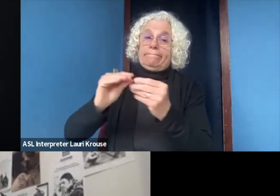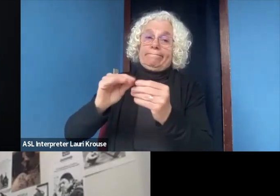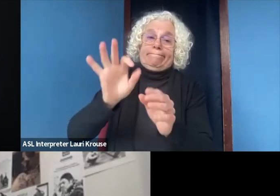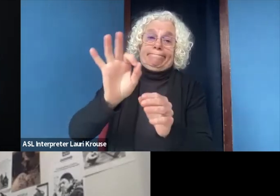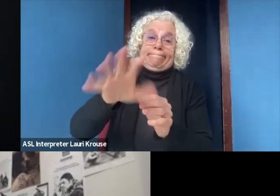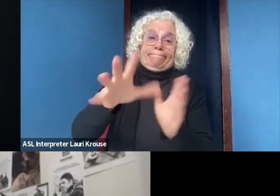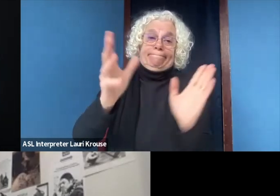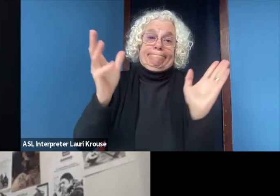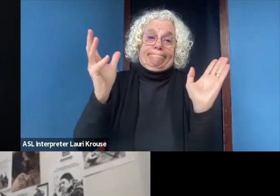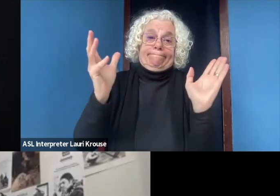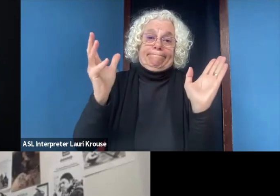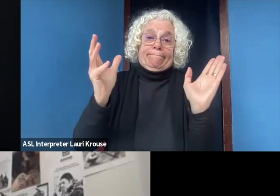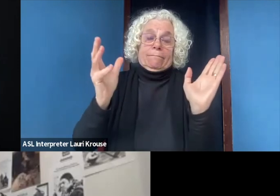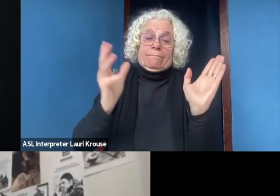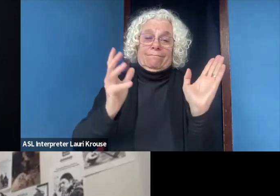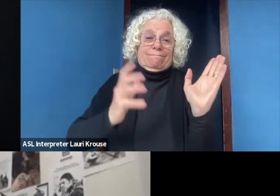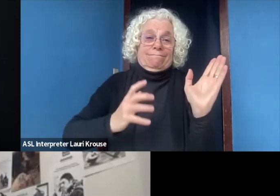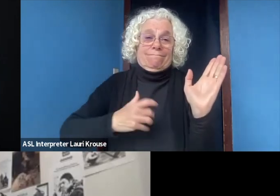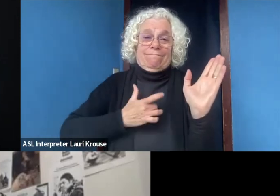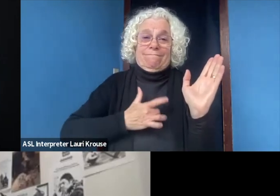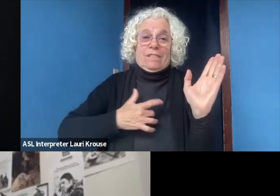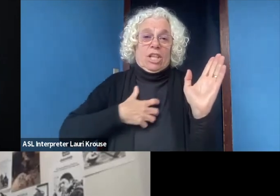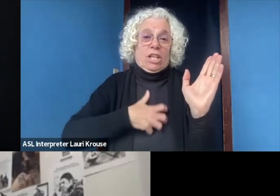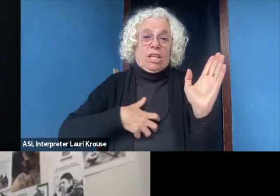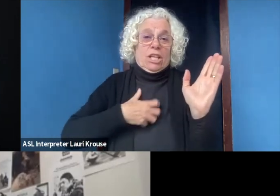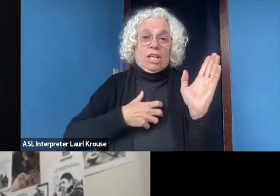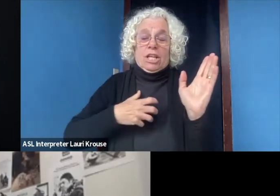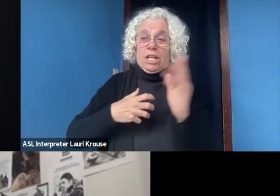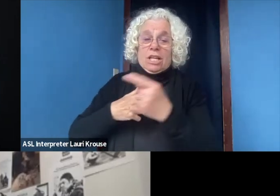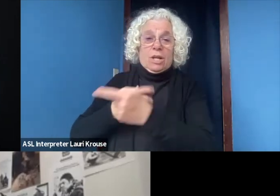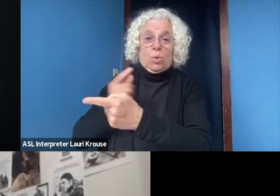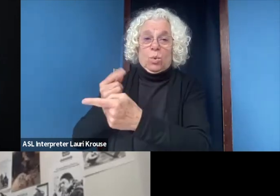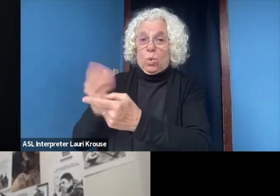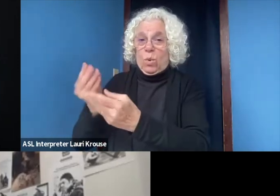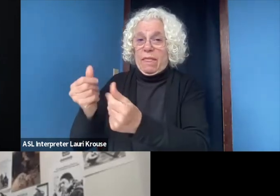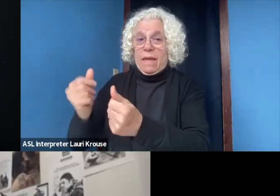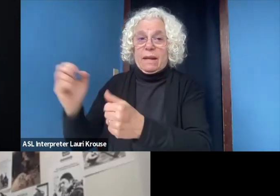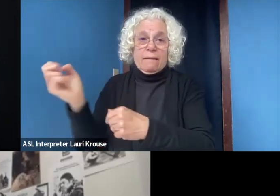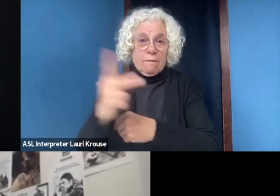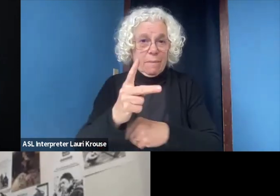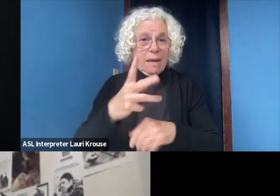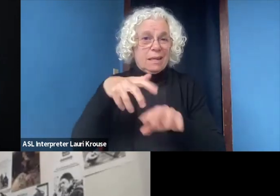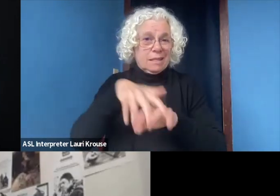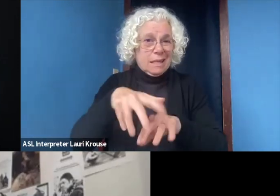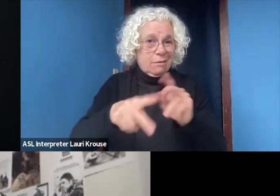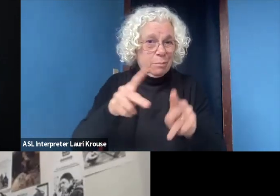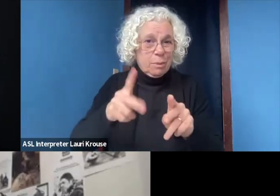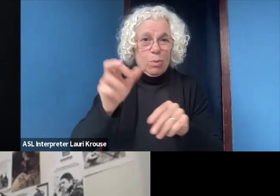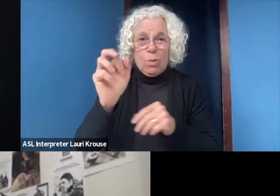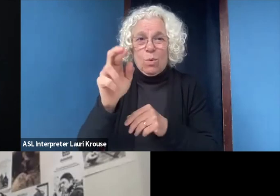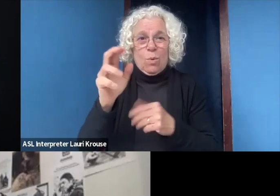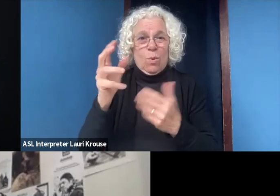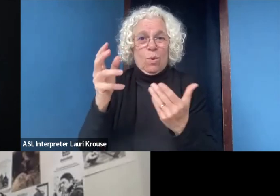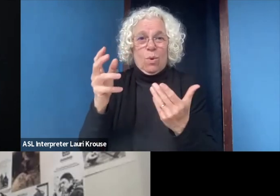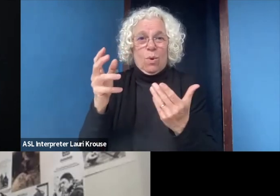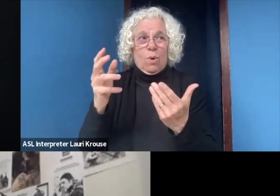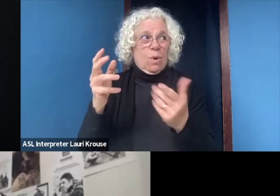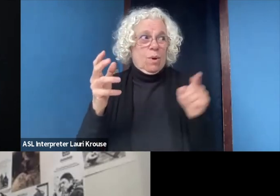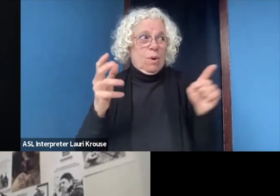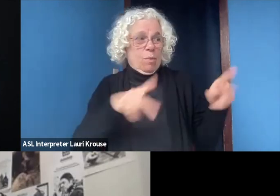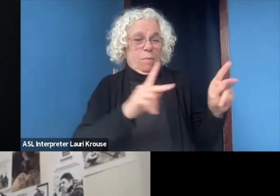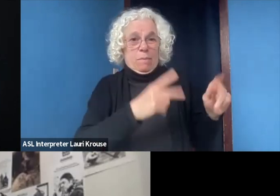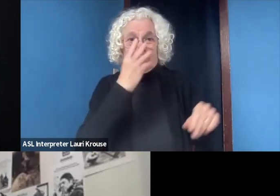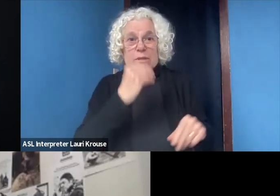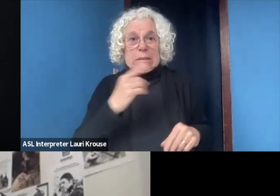about, I really think they should either give it back to the Indians or at least put homeless people out